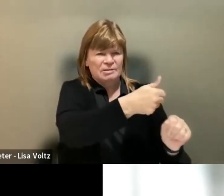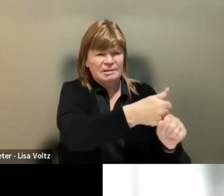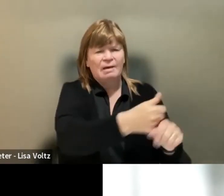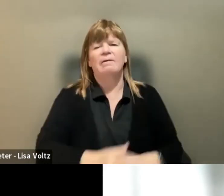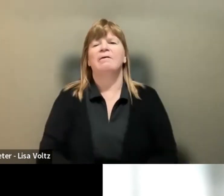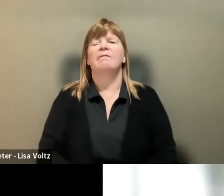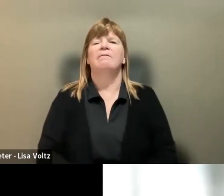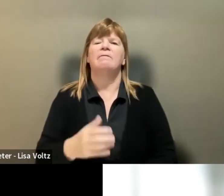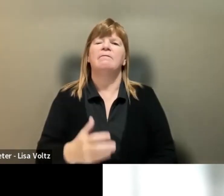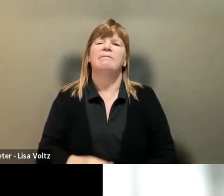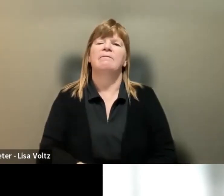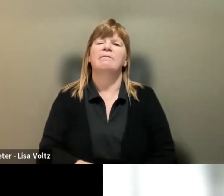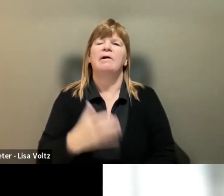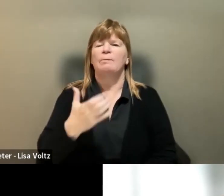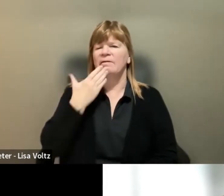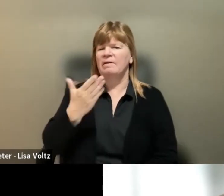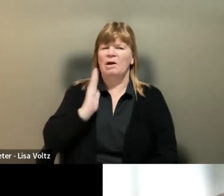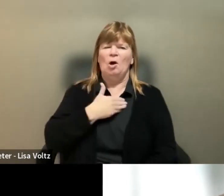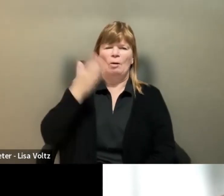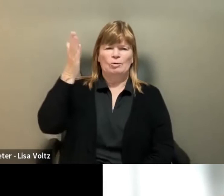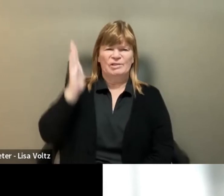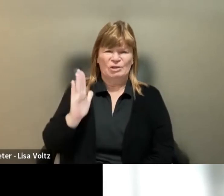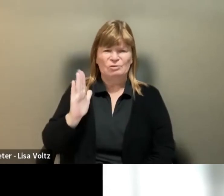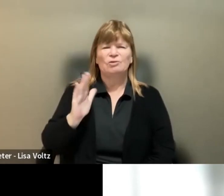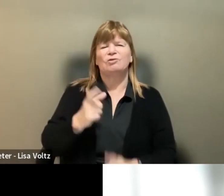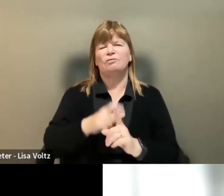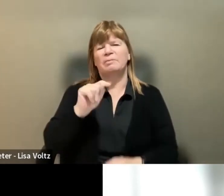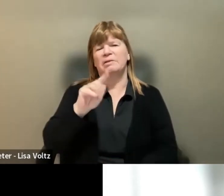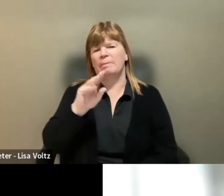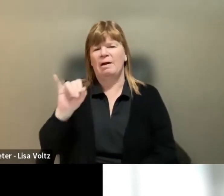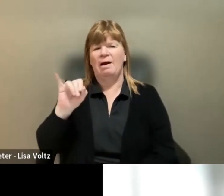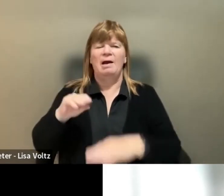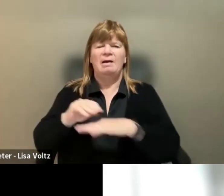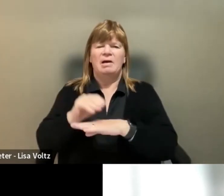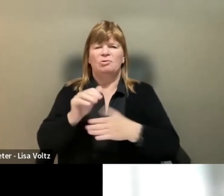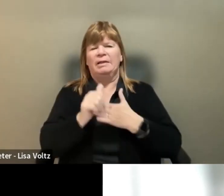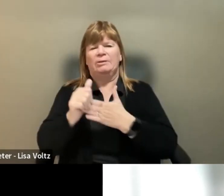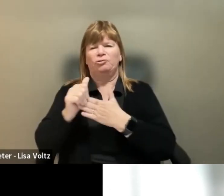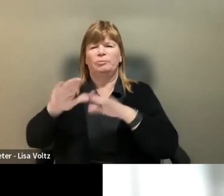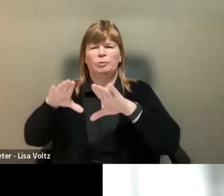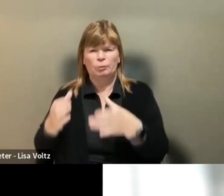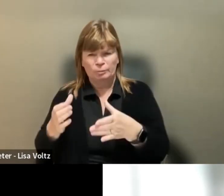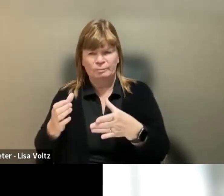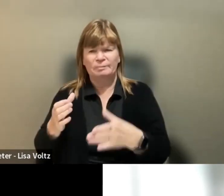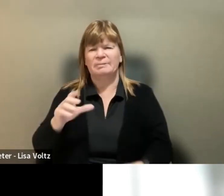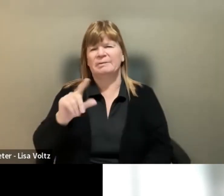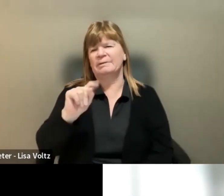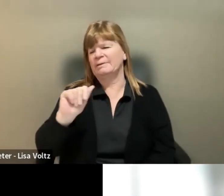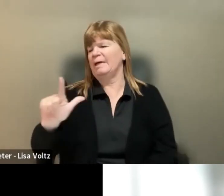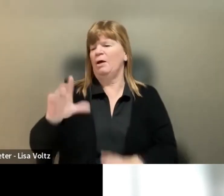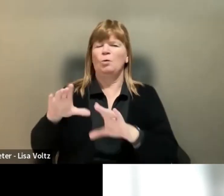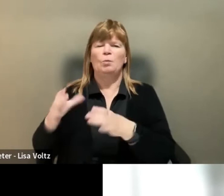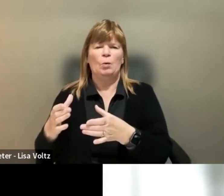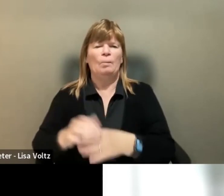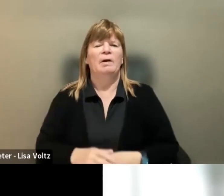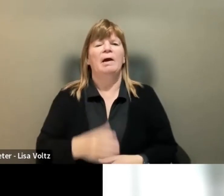I'd like to thank our presenters from the TBI Advisory and Leadership Group, the TAL group, and